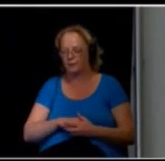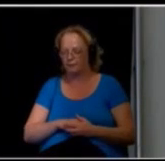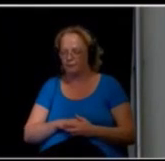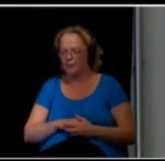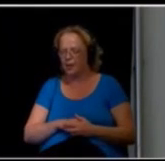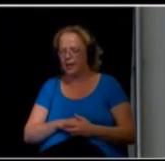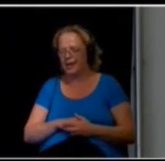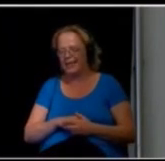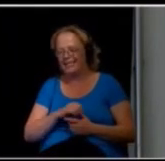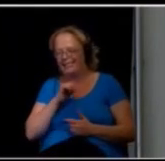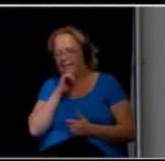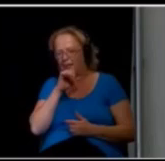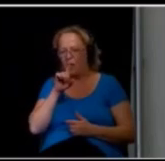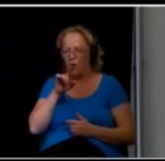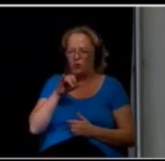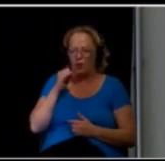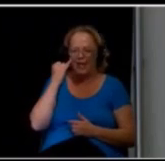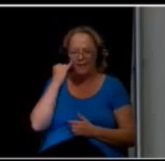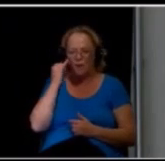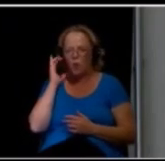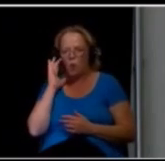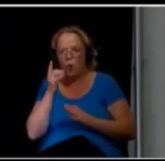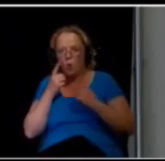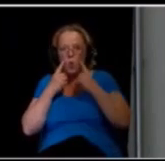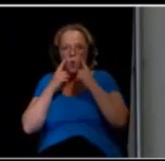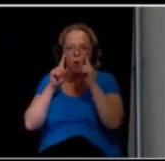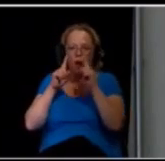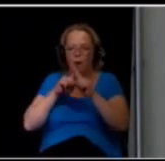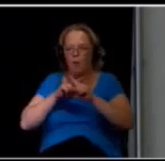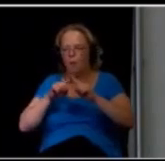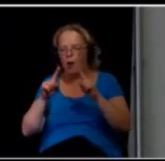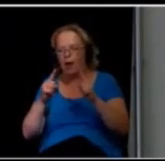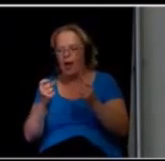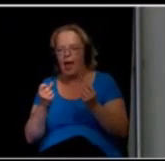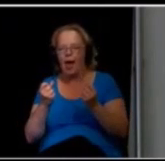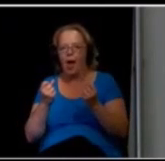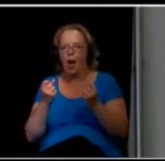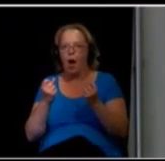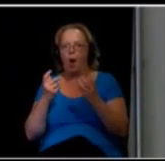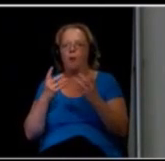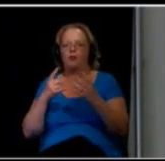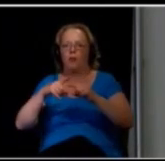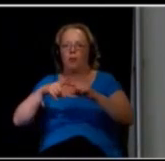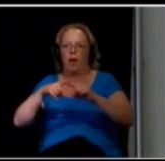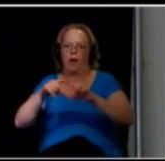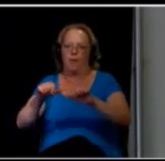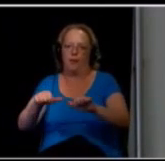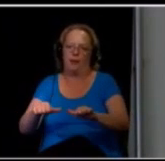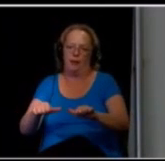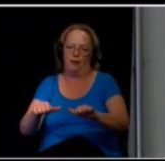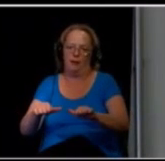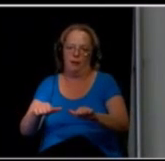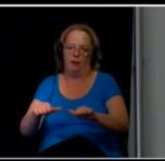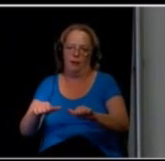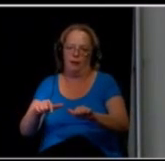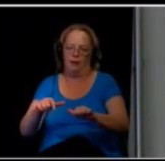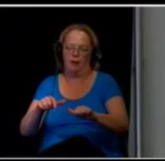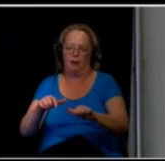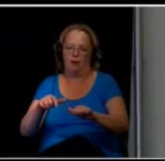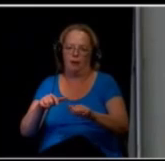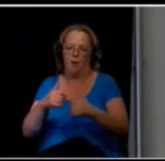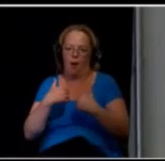work? Is it going to work? But how many nines of reliability? So and how